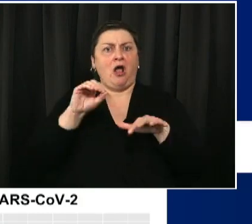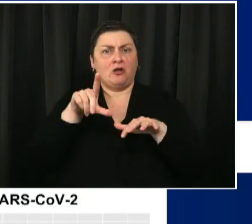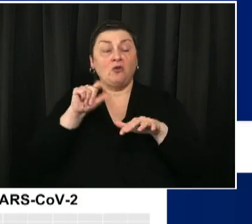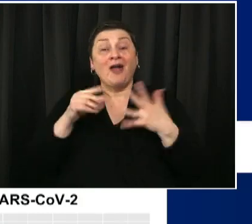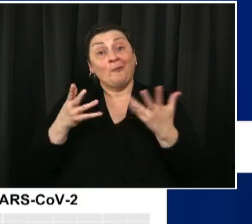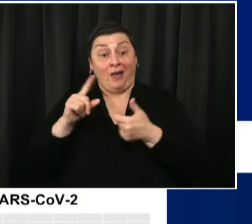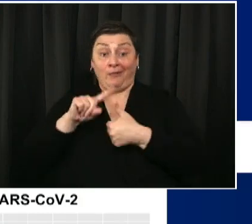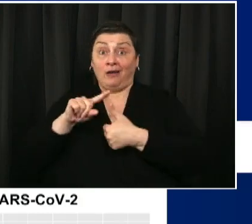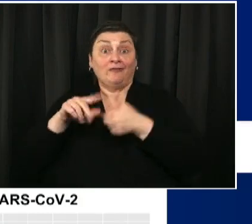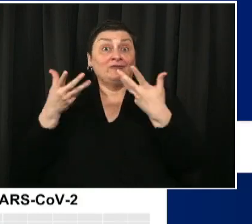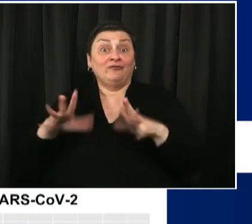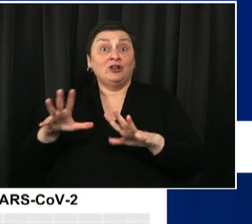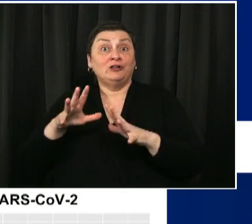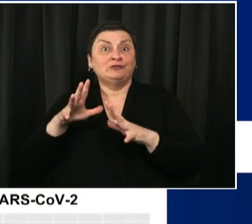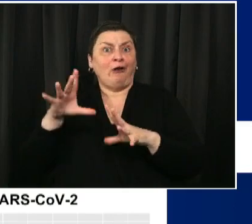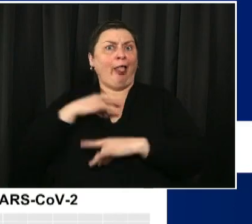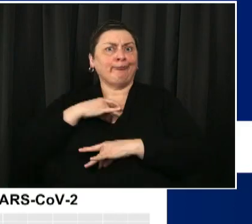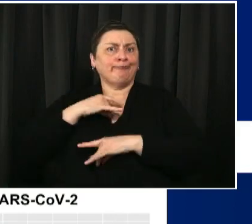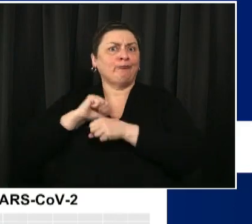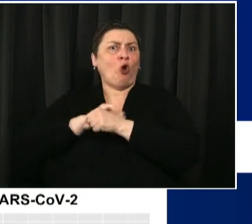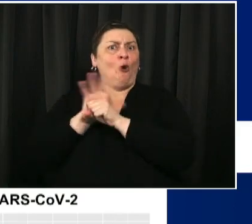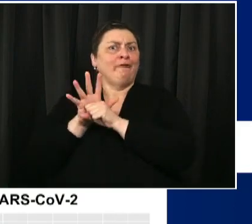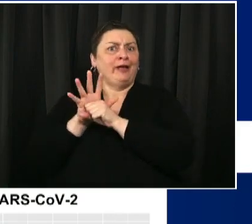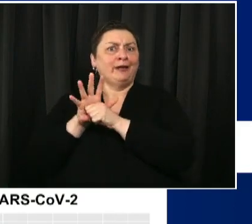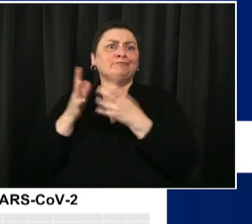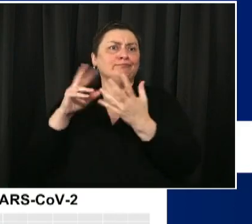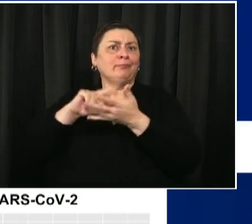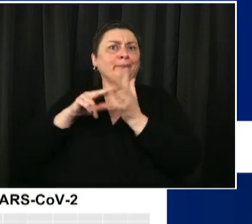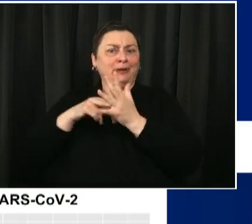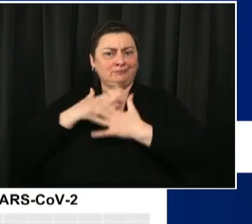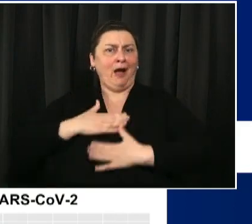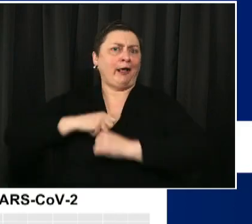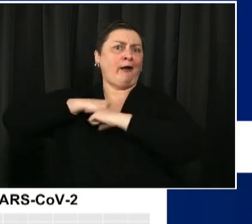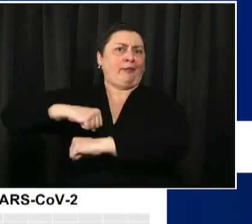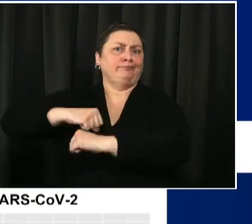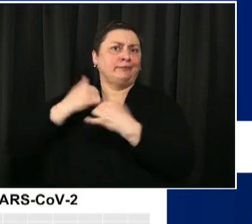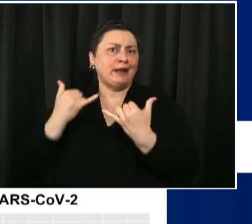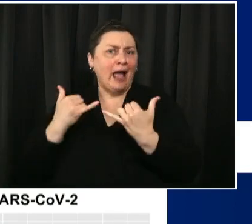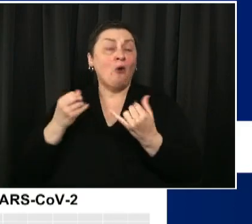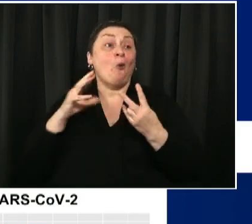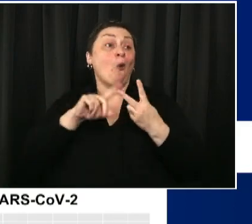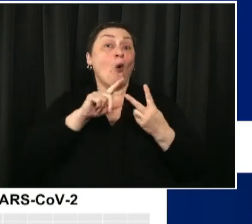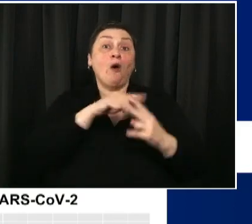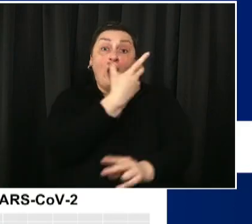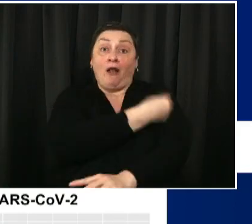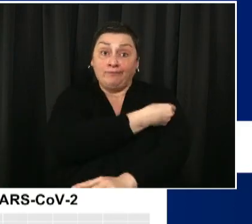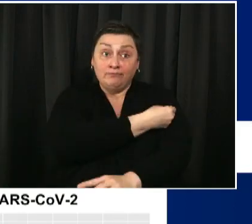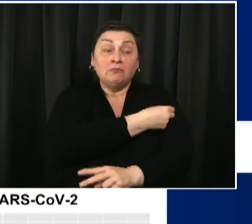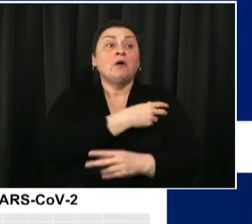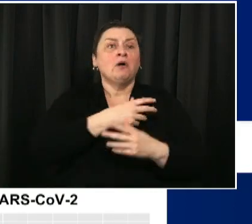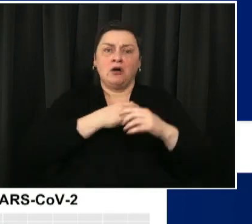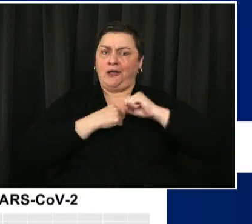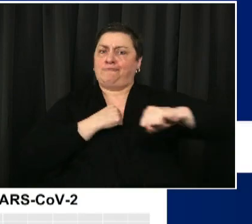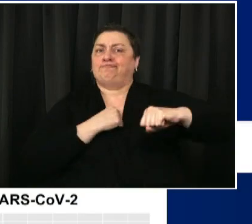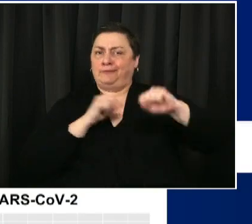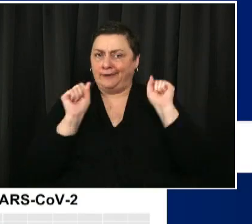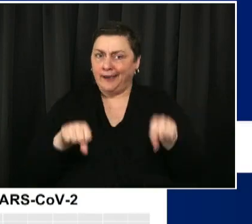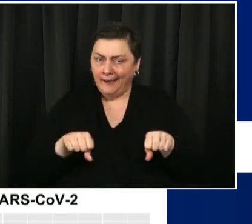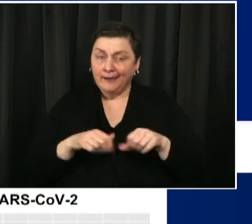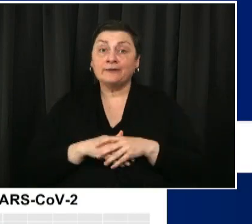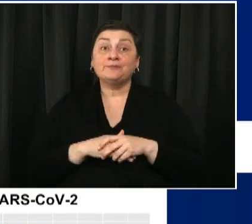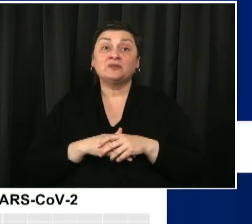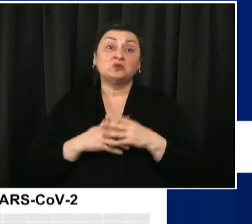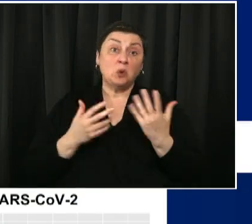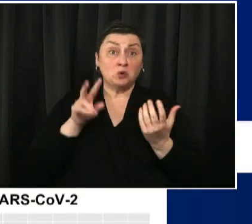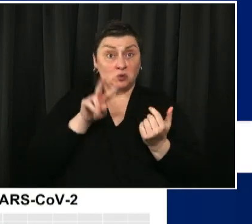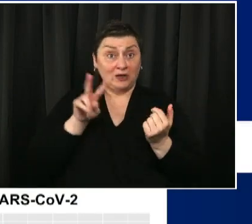infection or because they've been immunized. So the total reaching about 22% of the population immune, hopefully